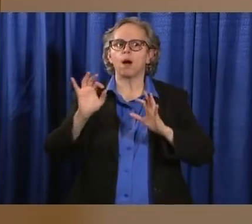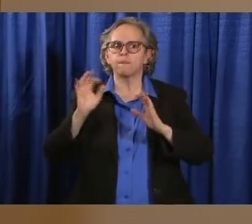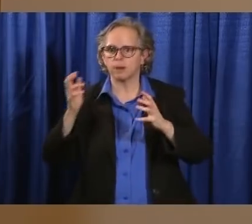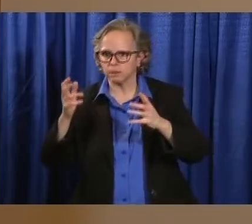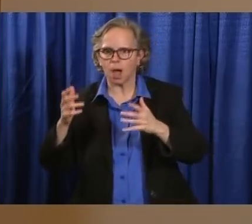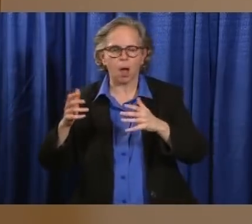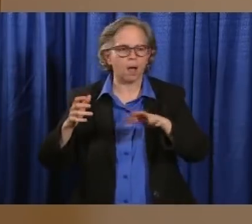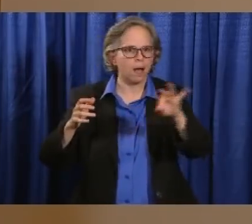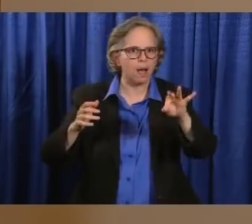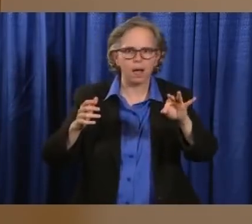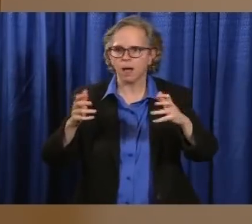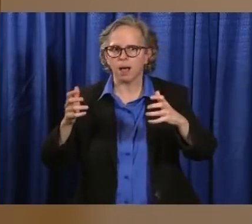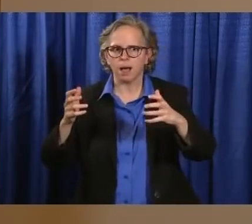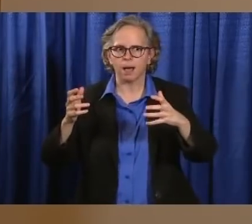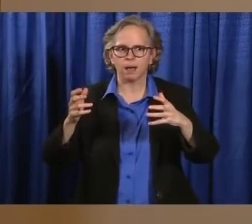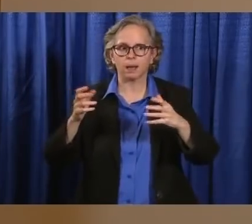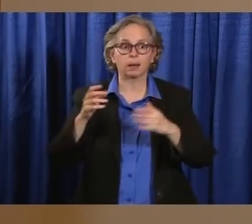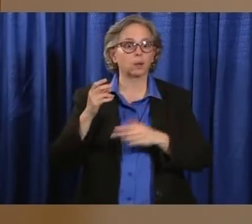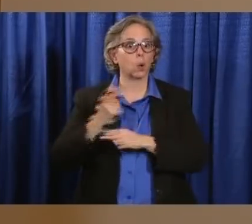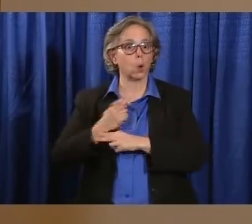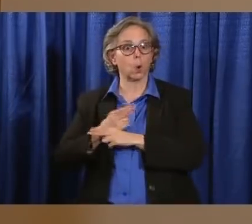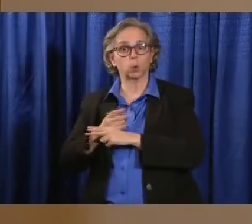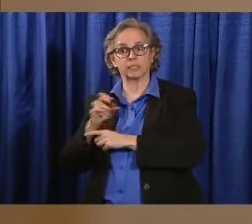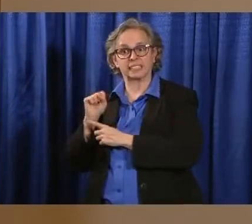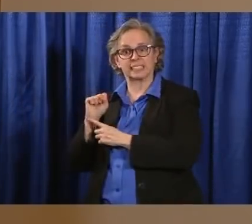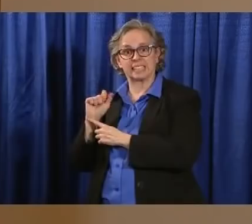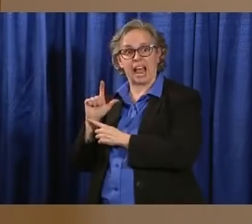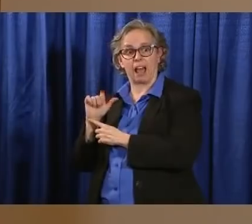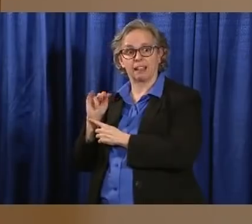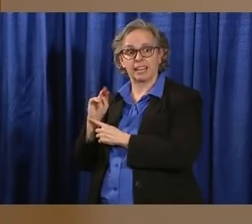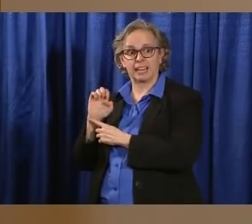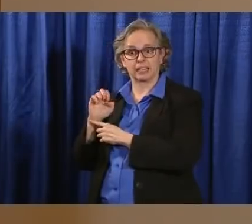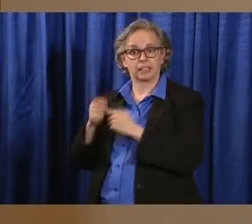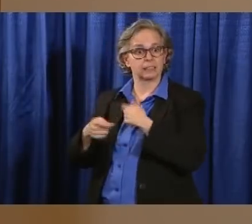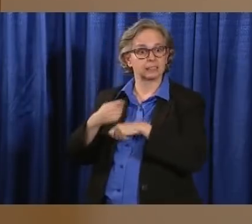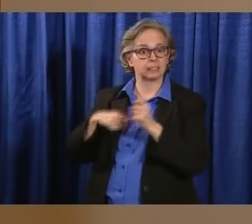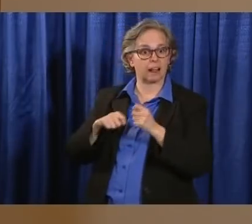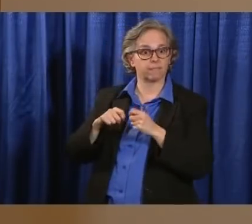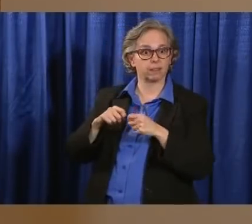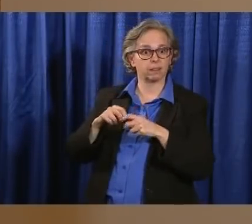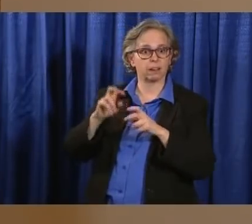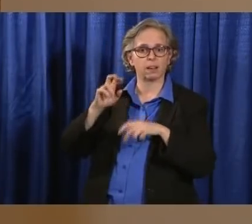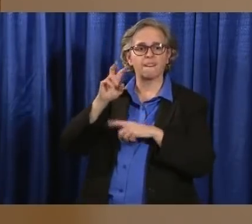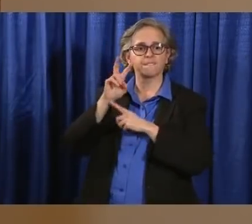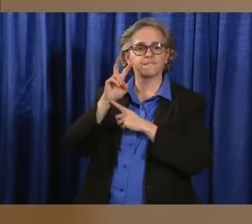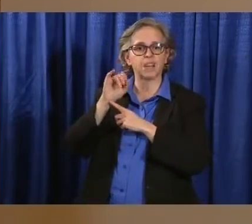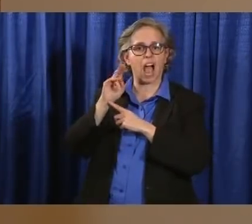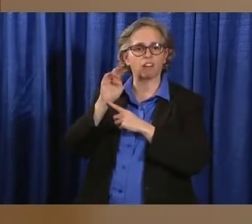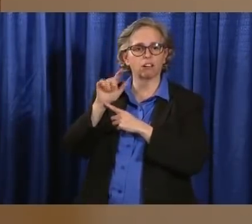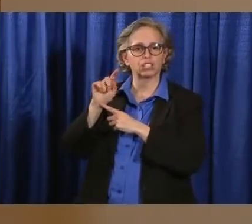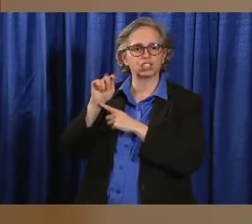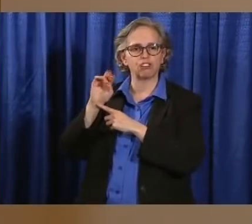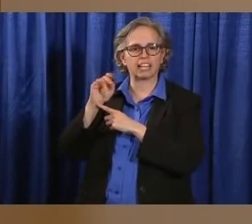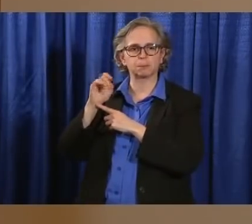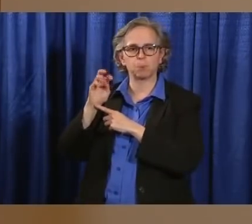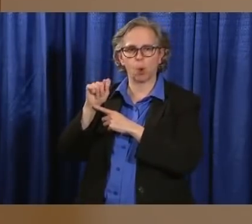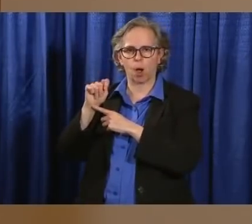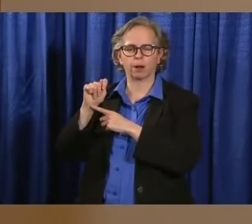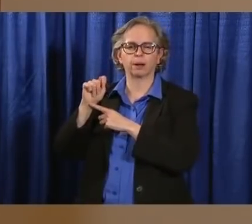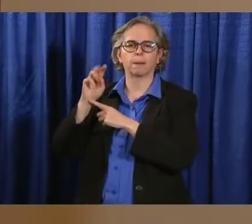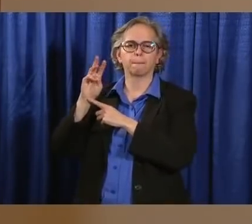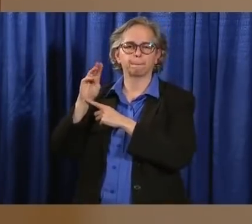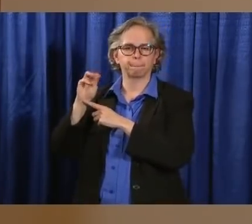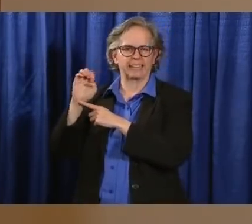viral transport media, but it's still better to have the media in terms of preserving the specimen. So there are a lot of missing